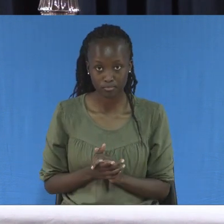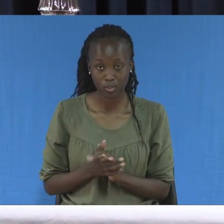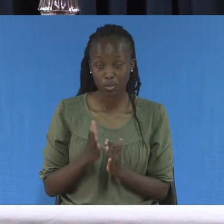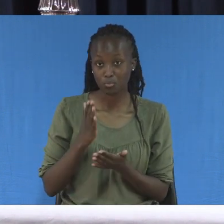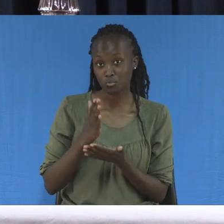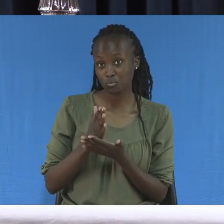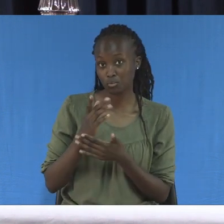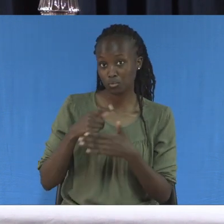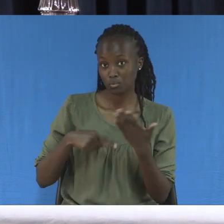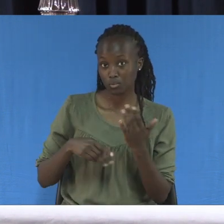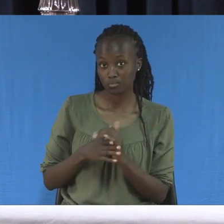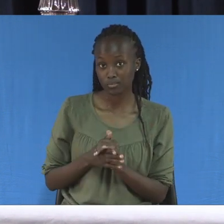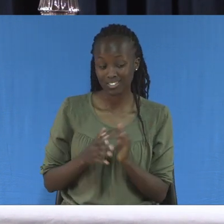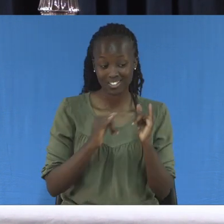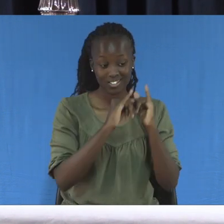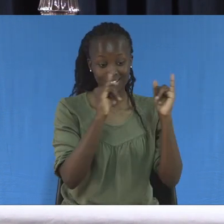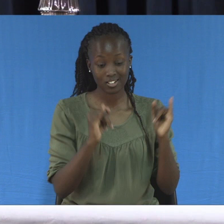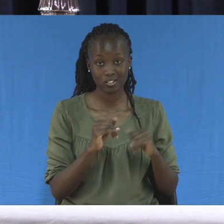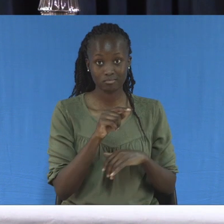Actually, idols